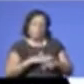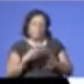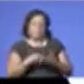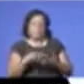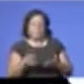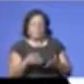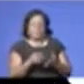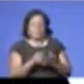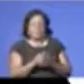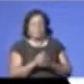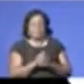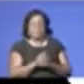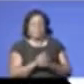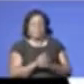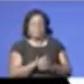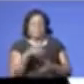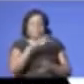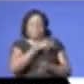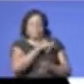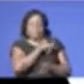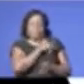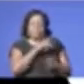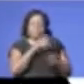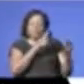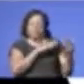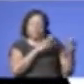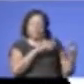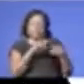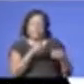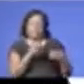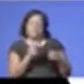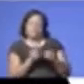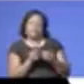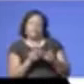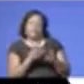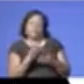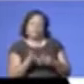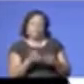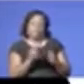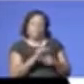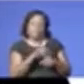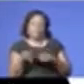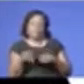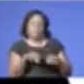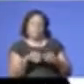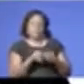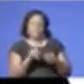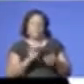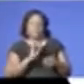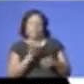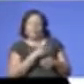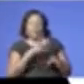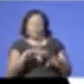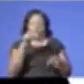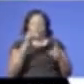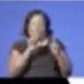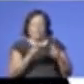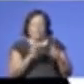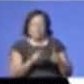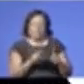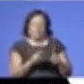Minister, Pakisha Parker Edgecombe, hoping to get a few initiatives pushed through nonetheless. We find it necessary